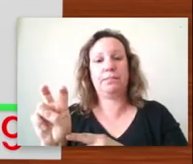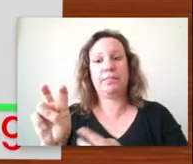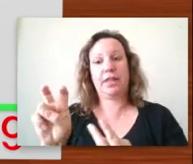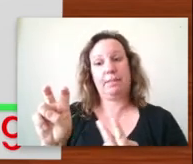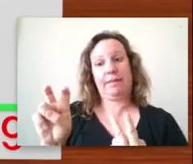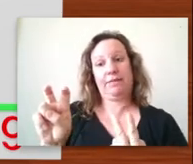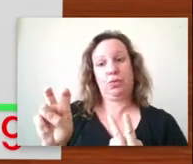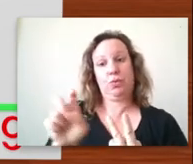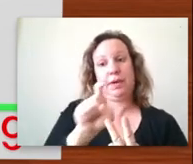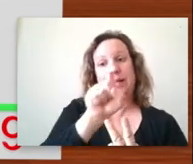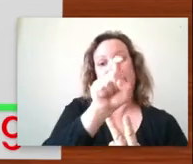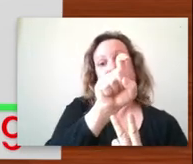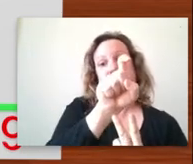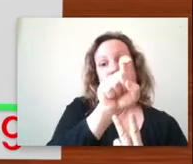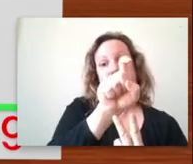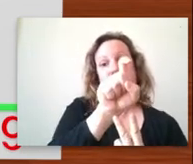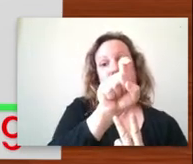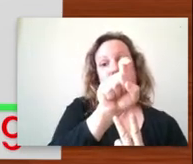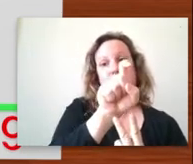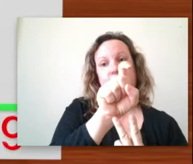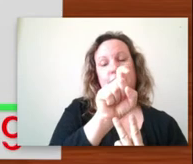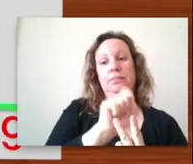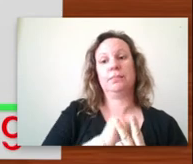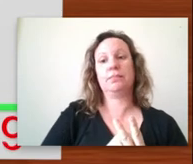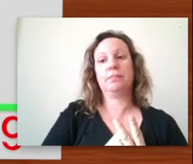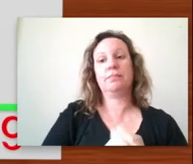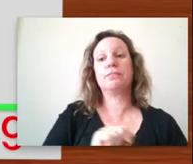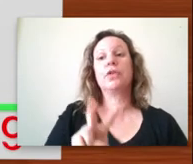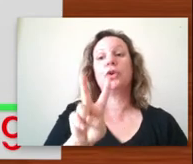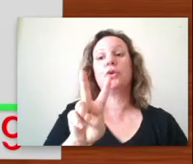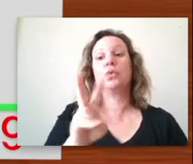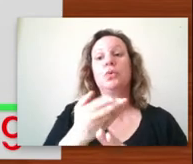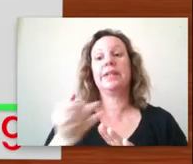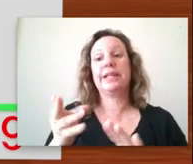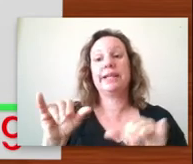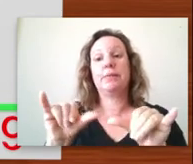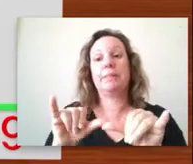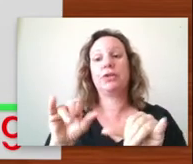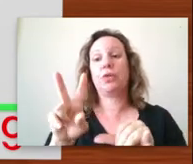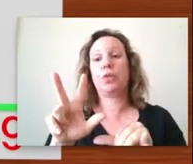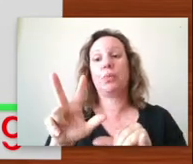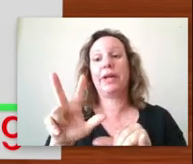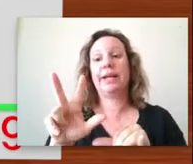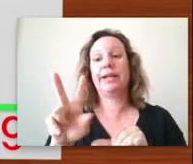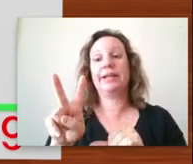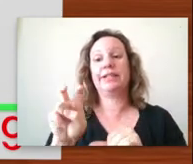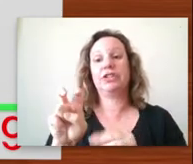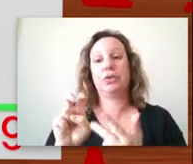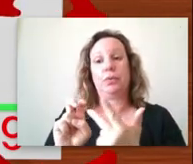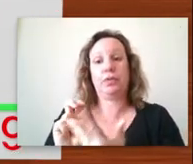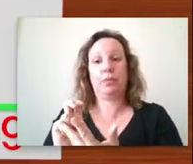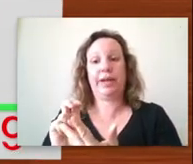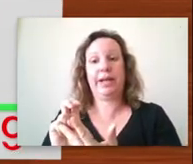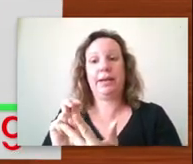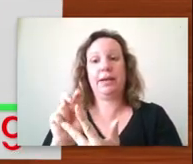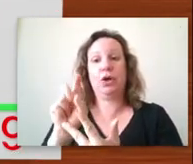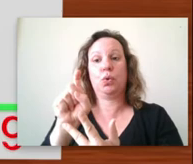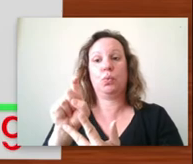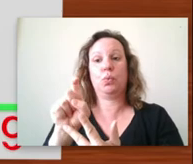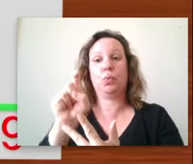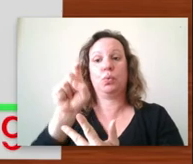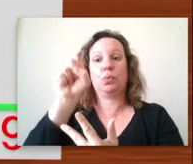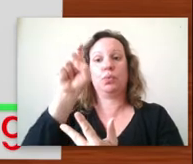that item. We had 2 items that measured 3 inches, so we have 2 x's on top of each other to represent those